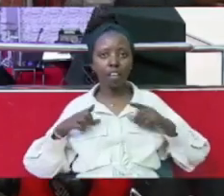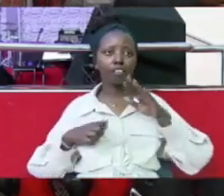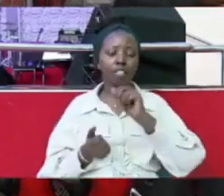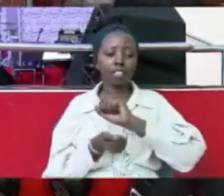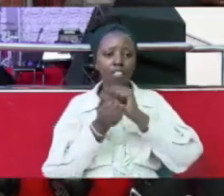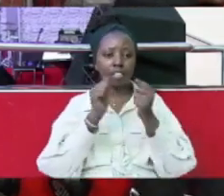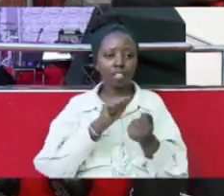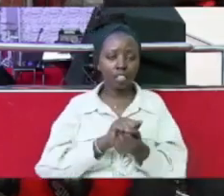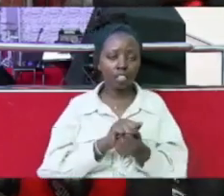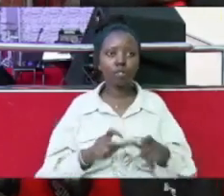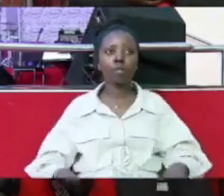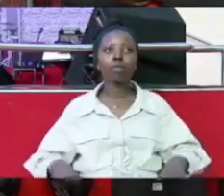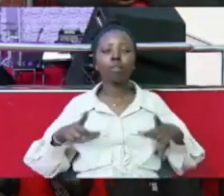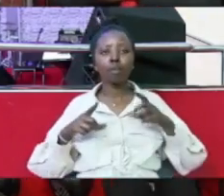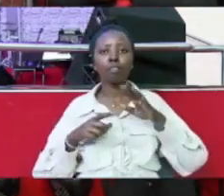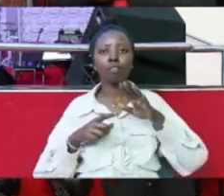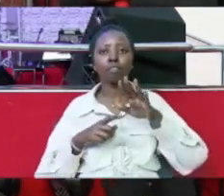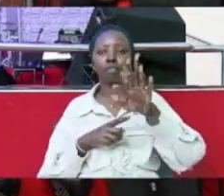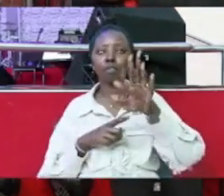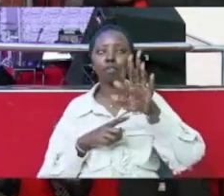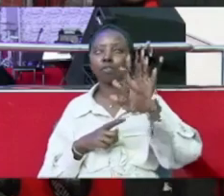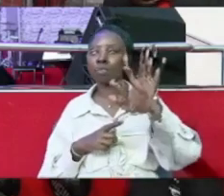So